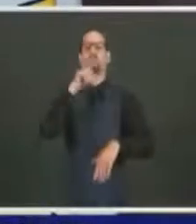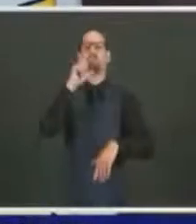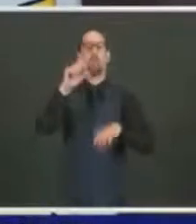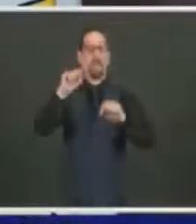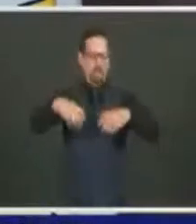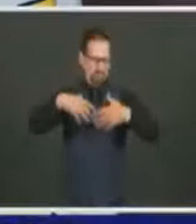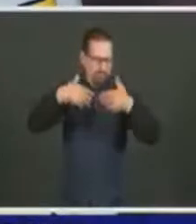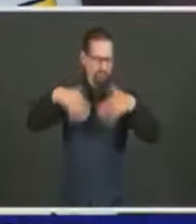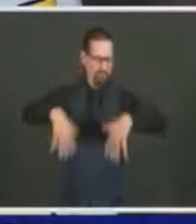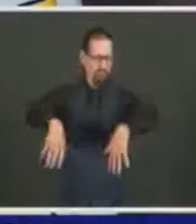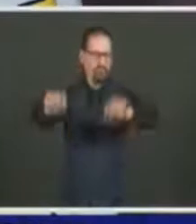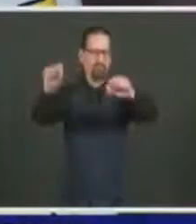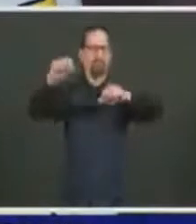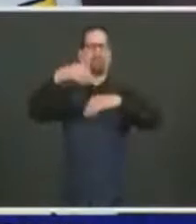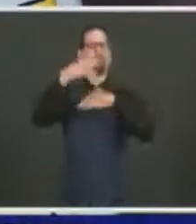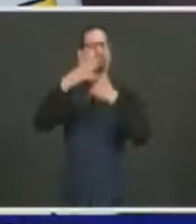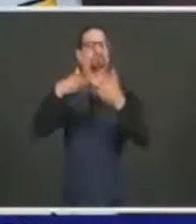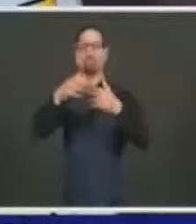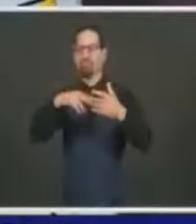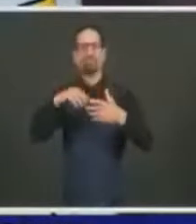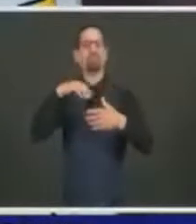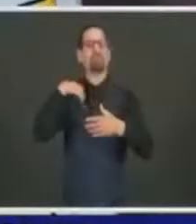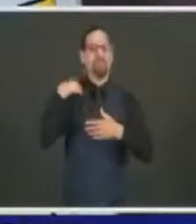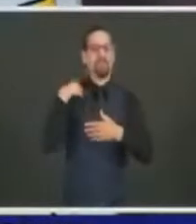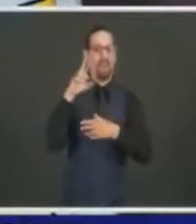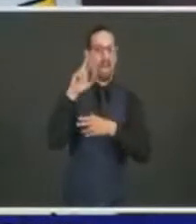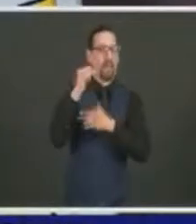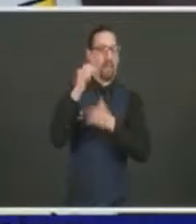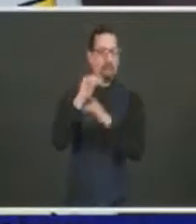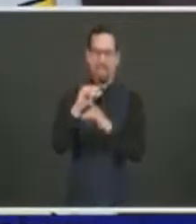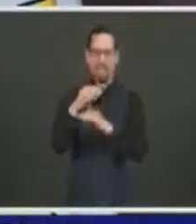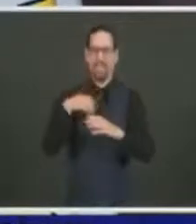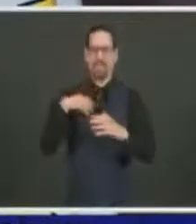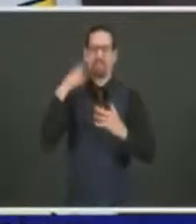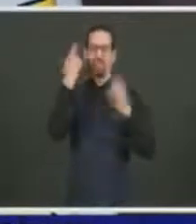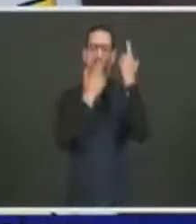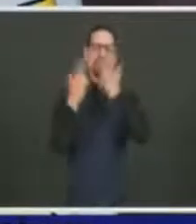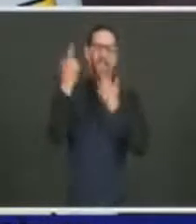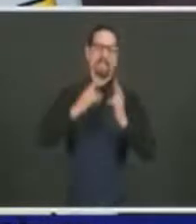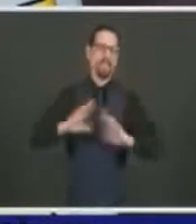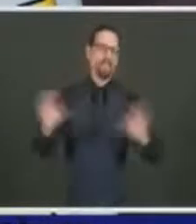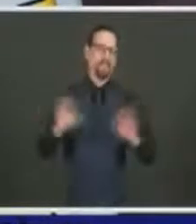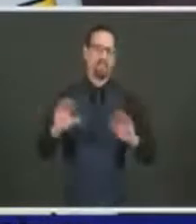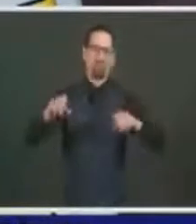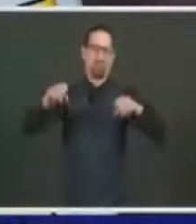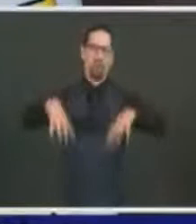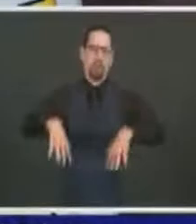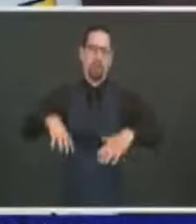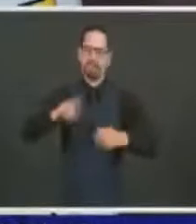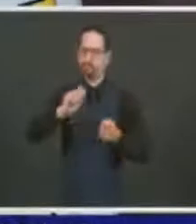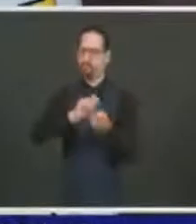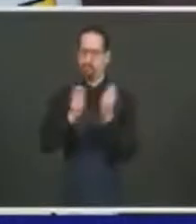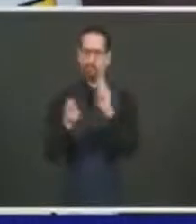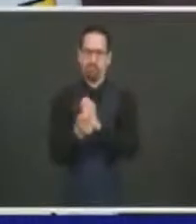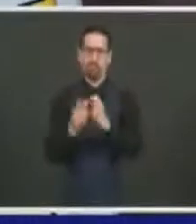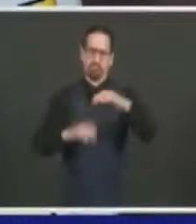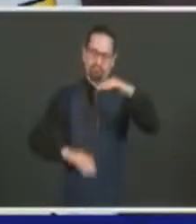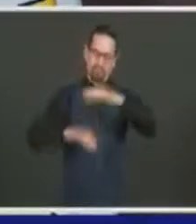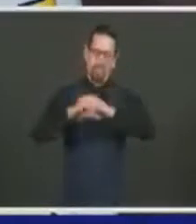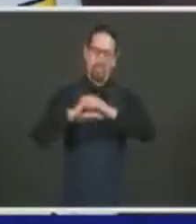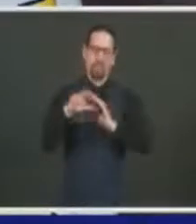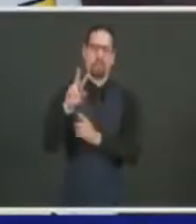of an unlimited size. This week, we're saying 250 is the absolute hard cap